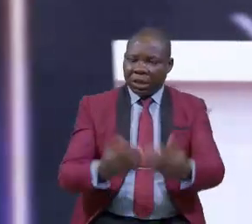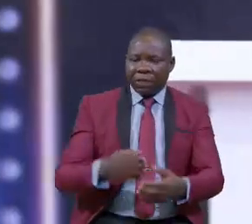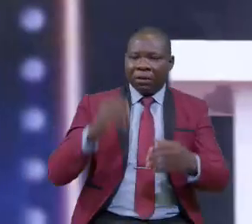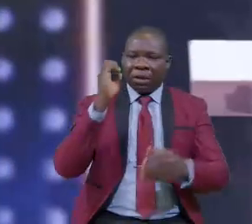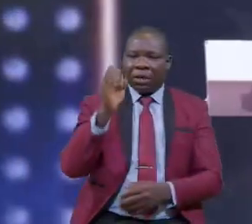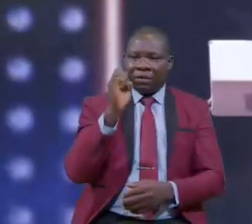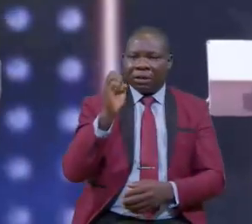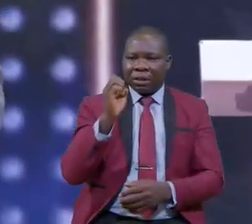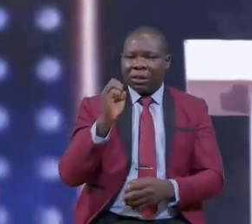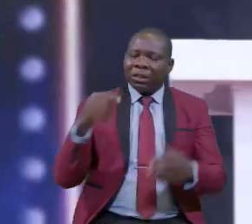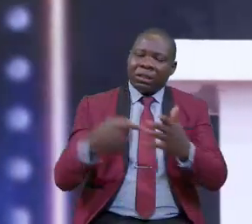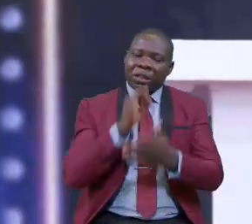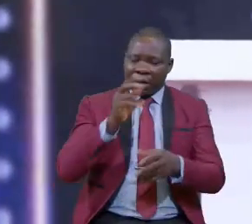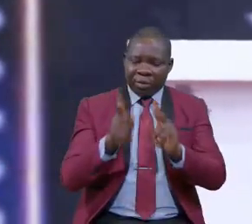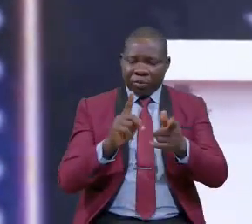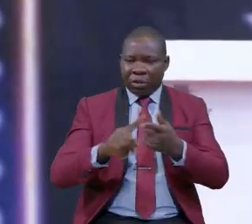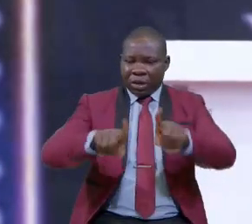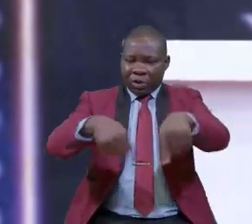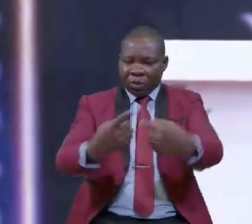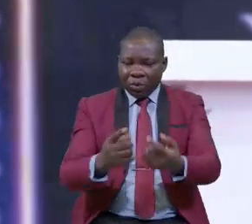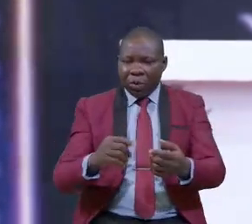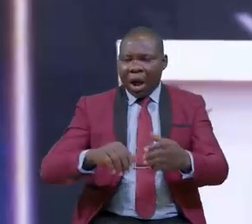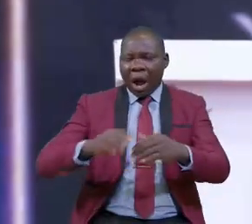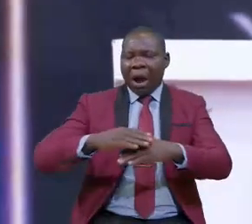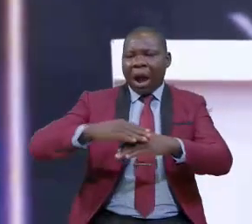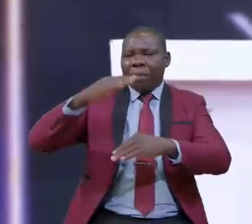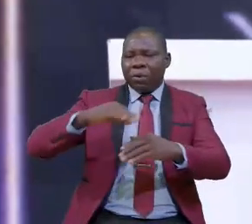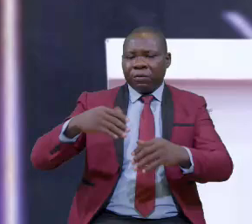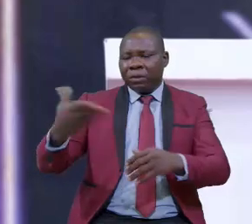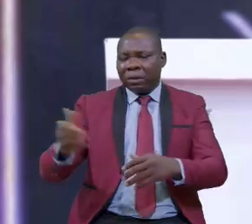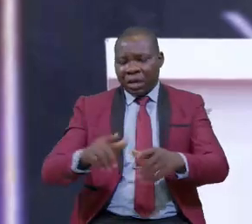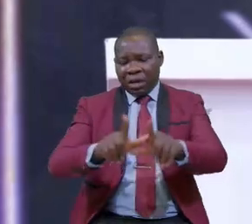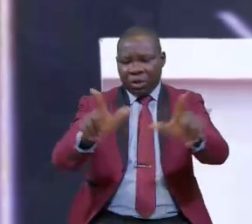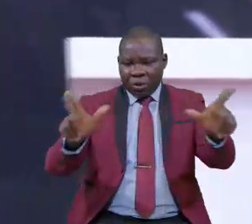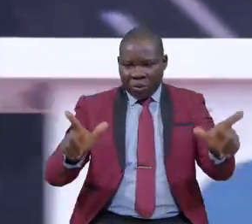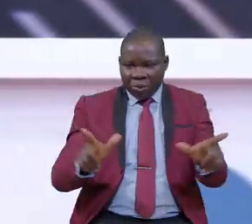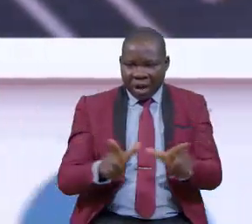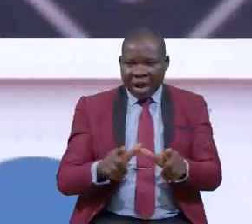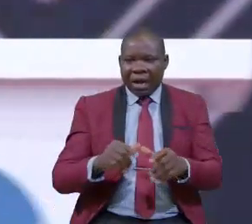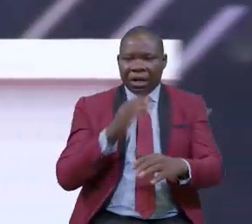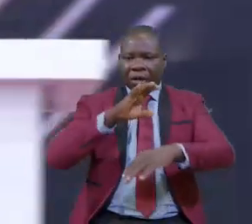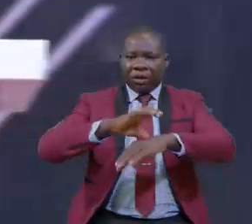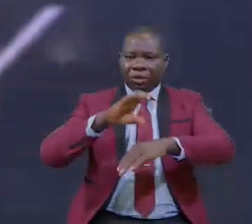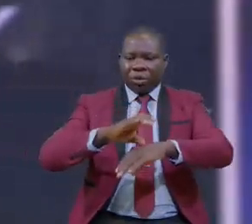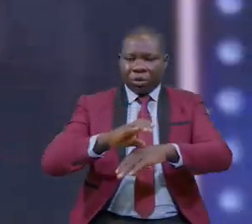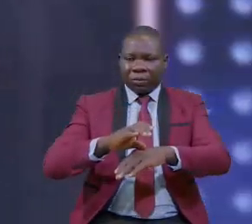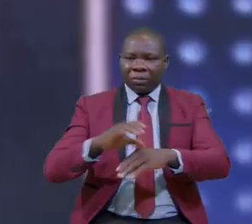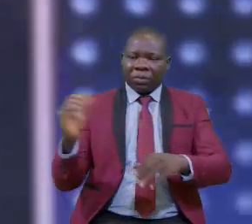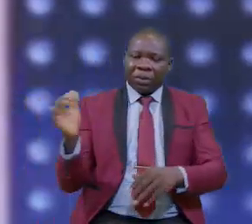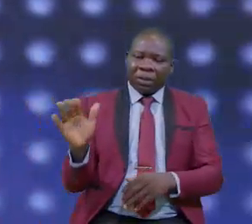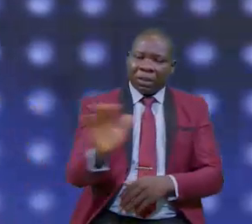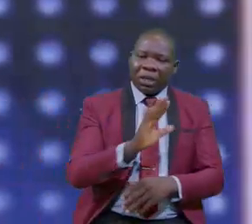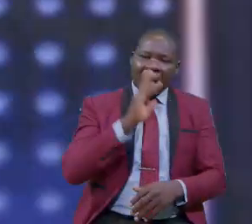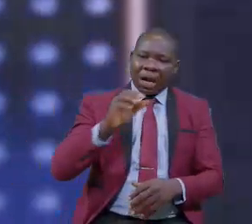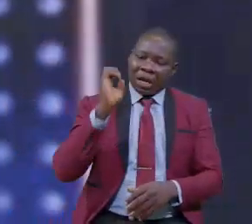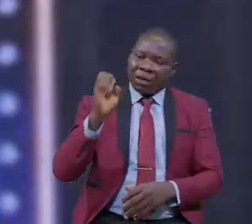regions beyond. They go beyond their local church. They go beyond their local assembly. And evangelists, true evangelist, does not